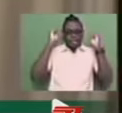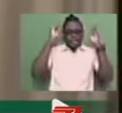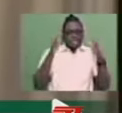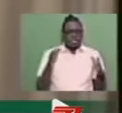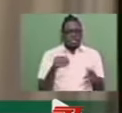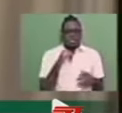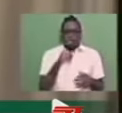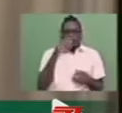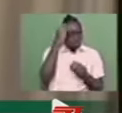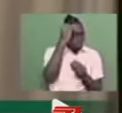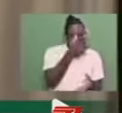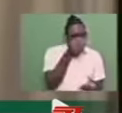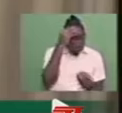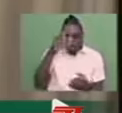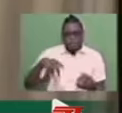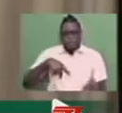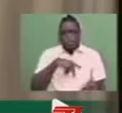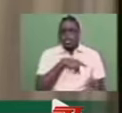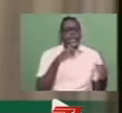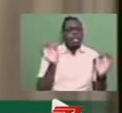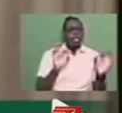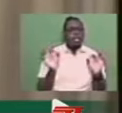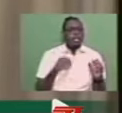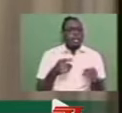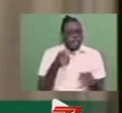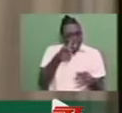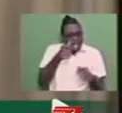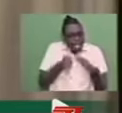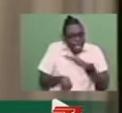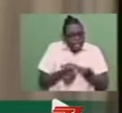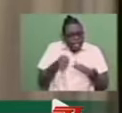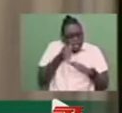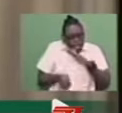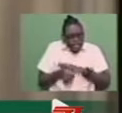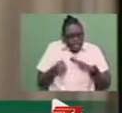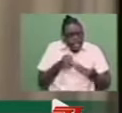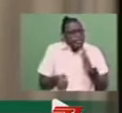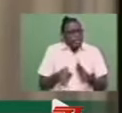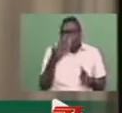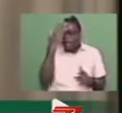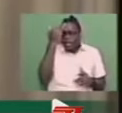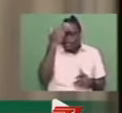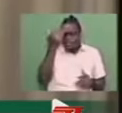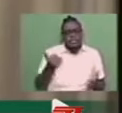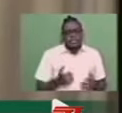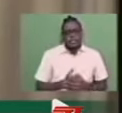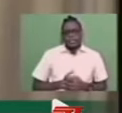another attempt to hide the true statistics of unemployment.